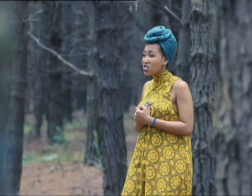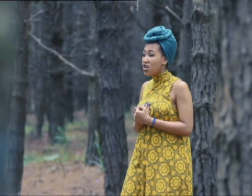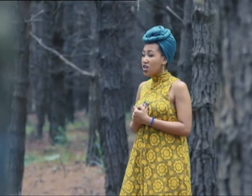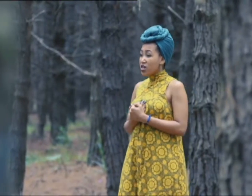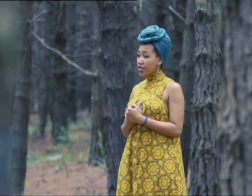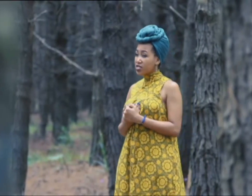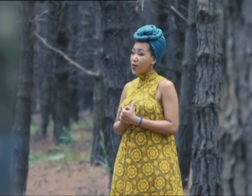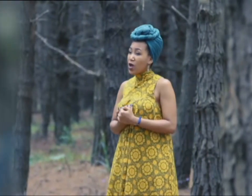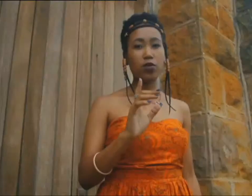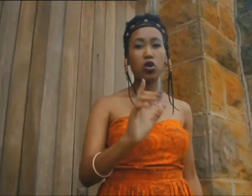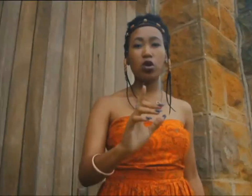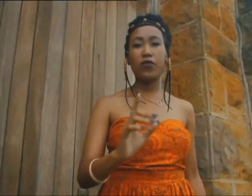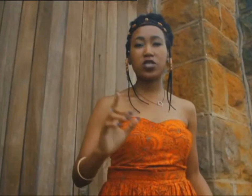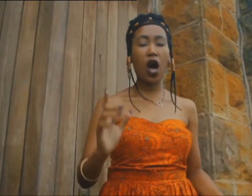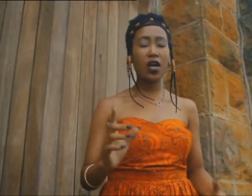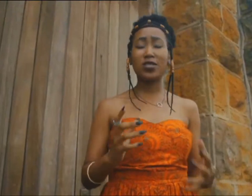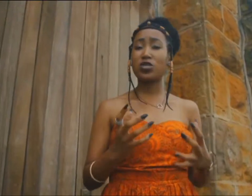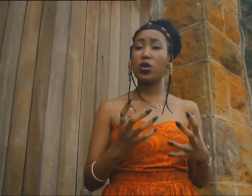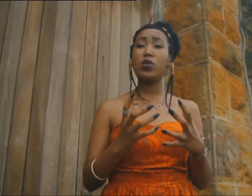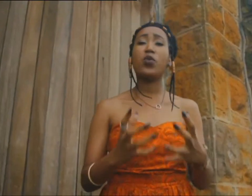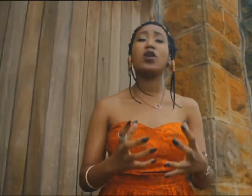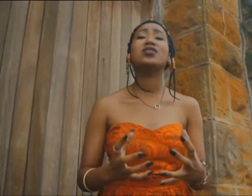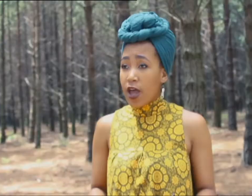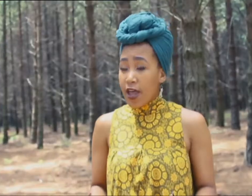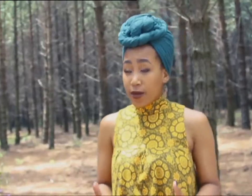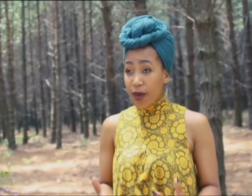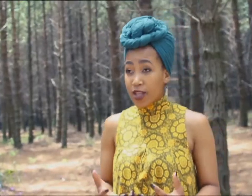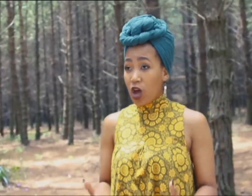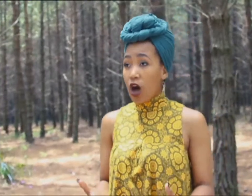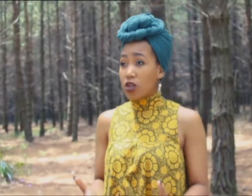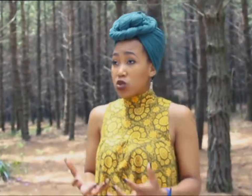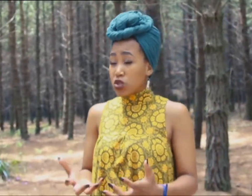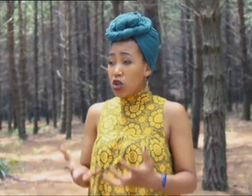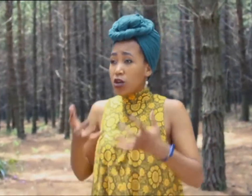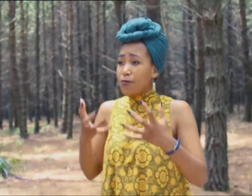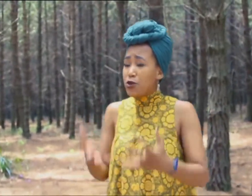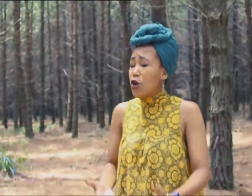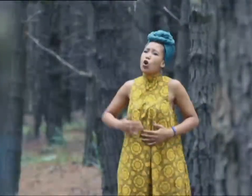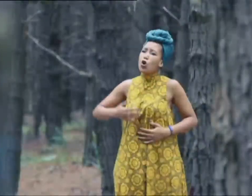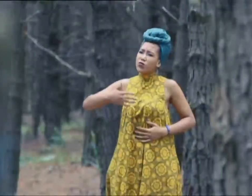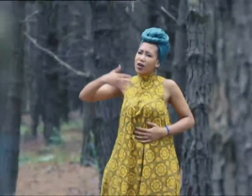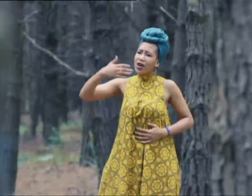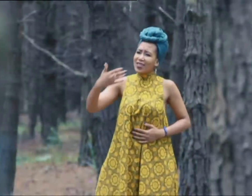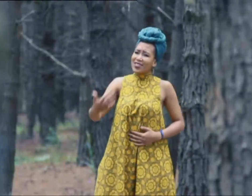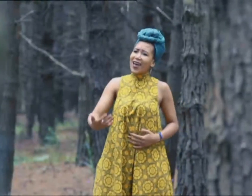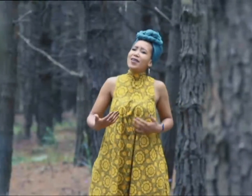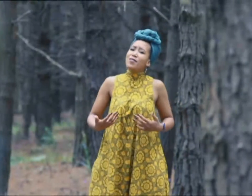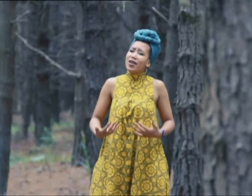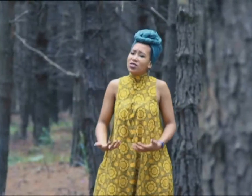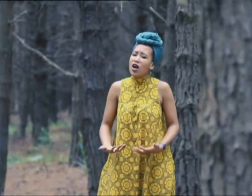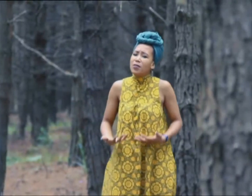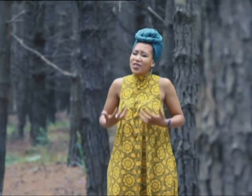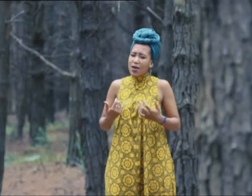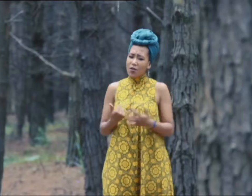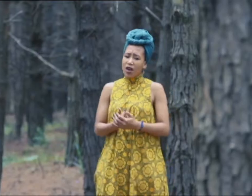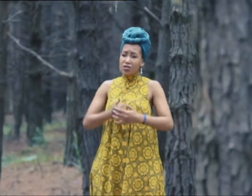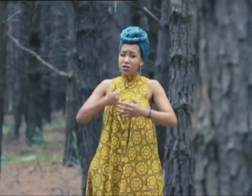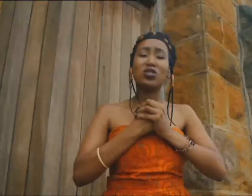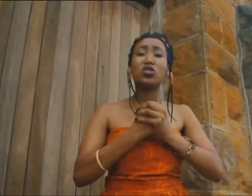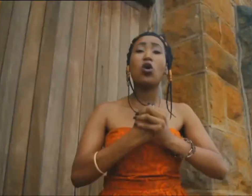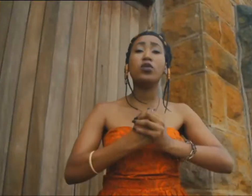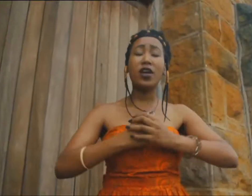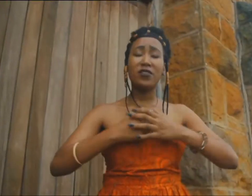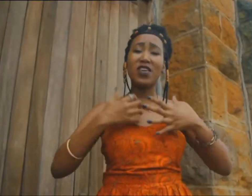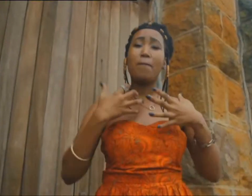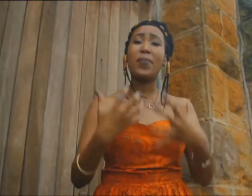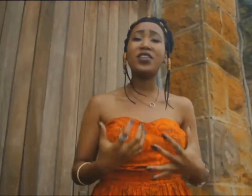For Satan hates man with all of his heart, and so it was that man's heart was no longer pure. Over time, man's heart became harder